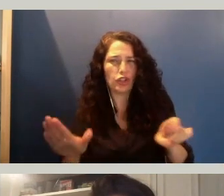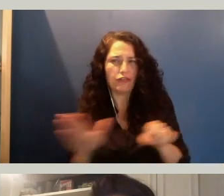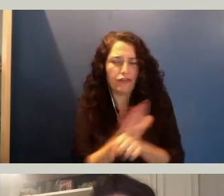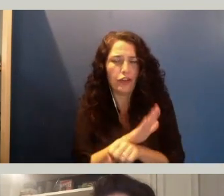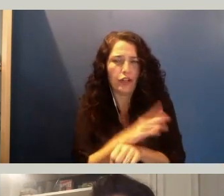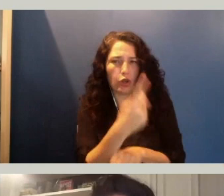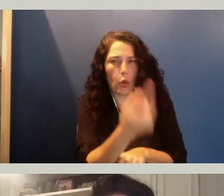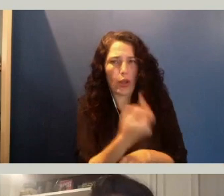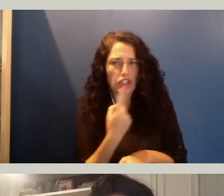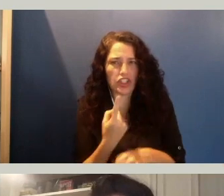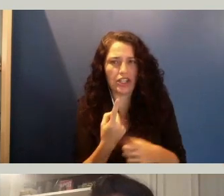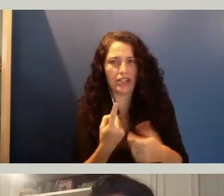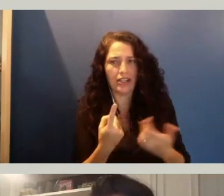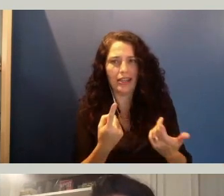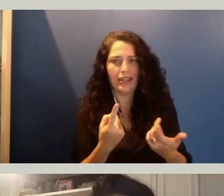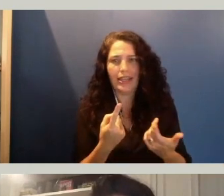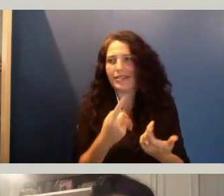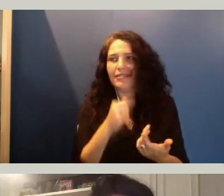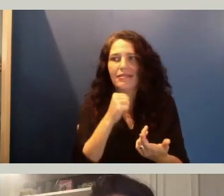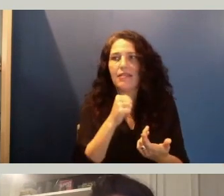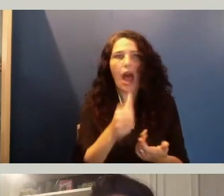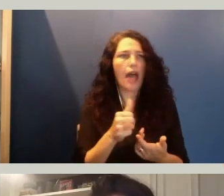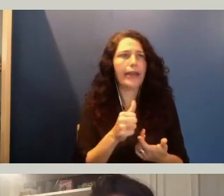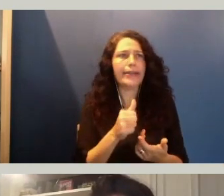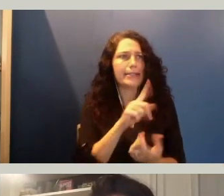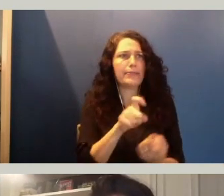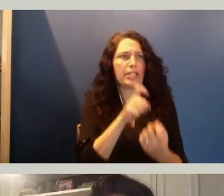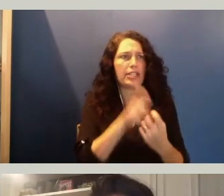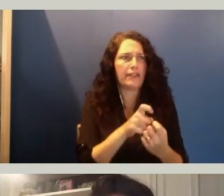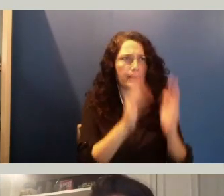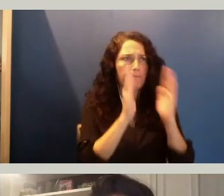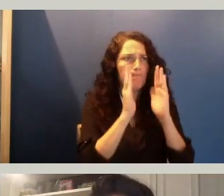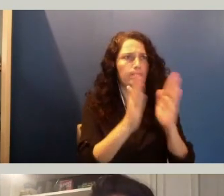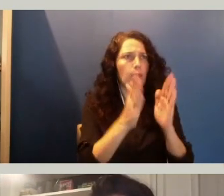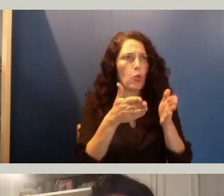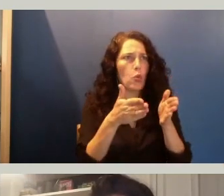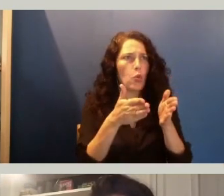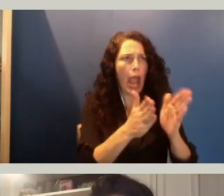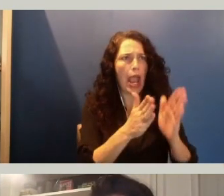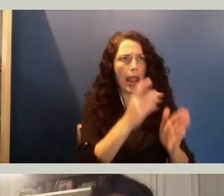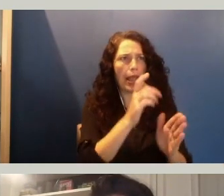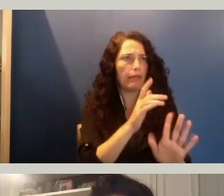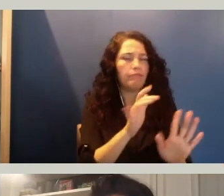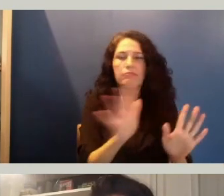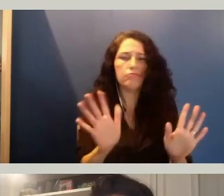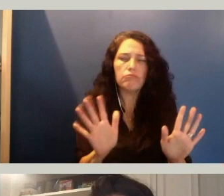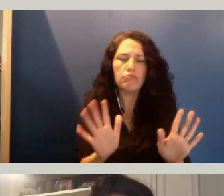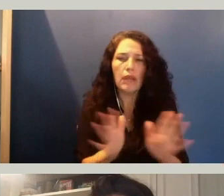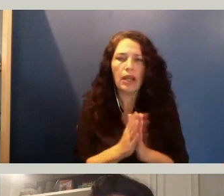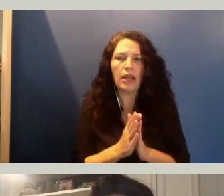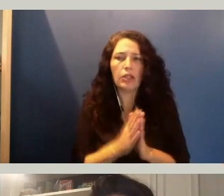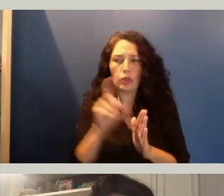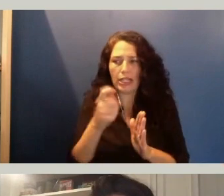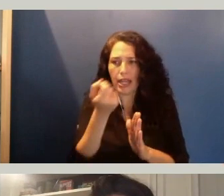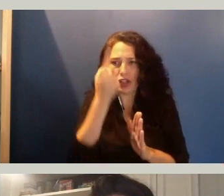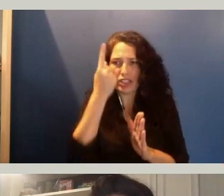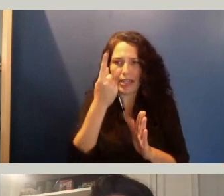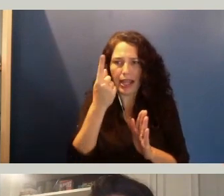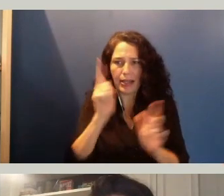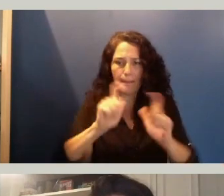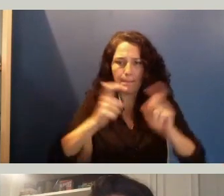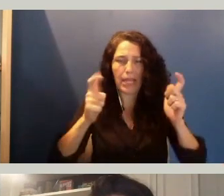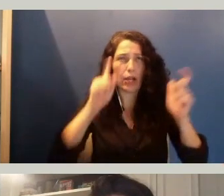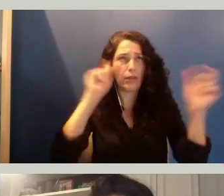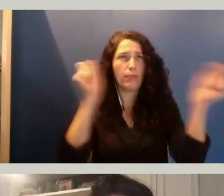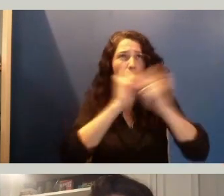clear cut way to, you know, have the conversation. But I think, you know, to everyone's point on this call, understanding the bigger picture of